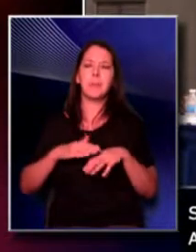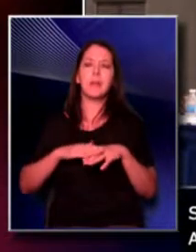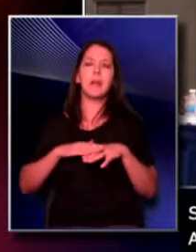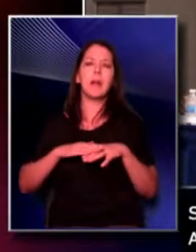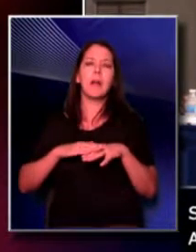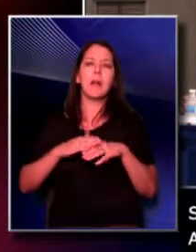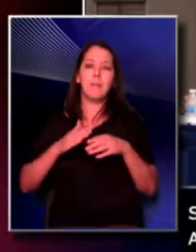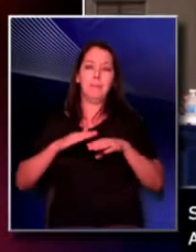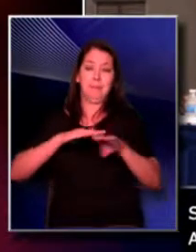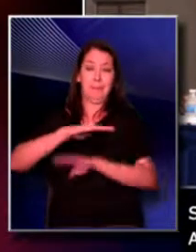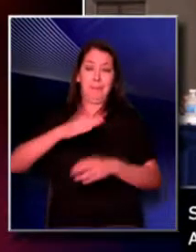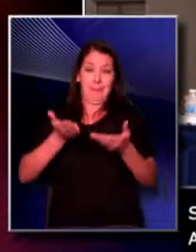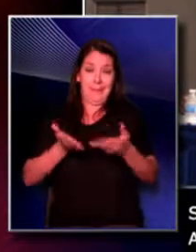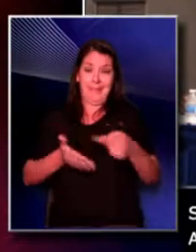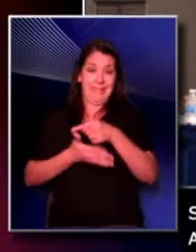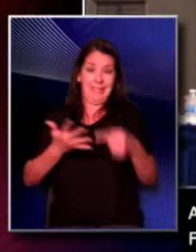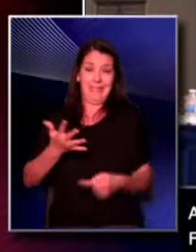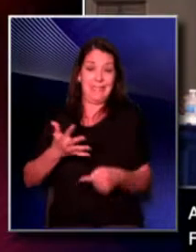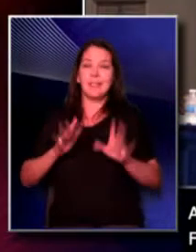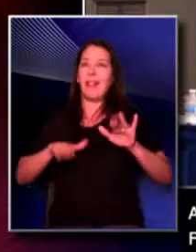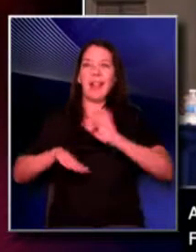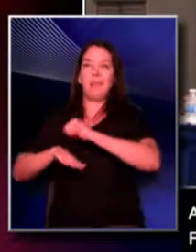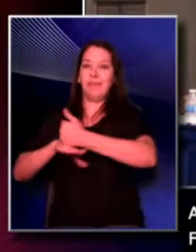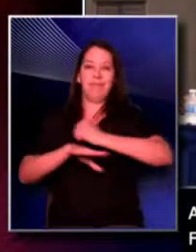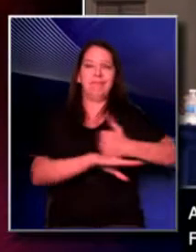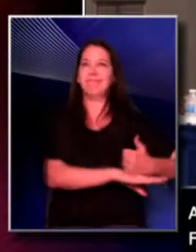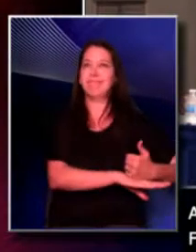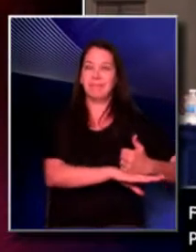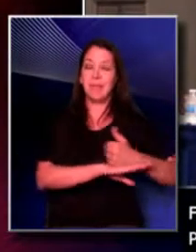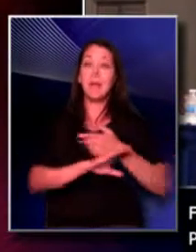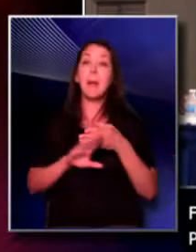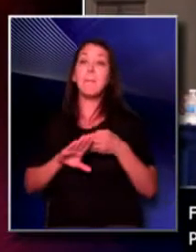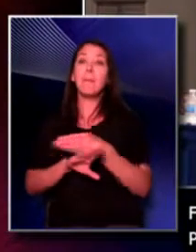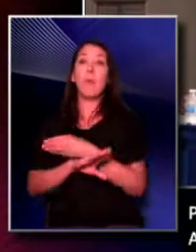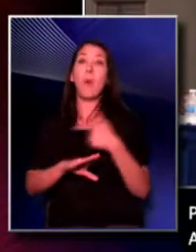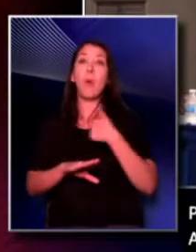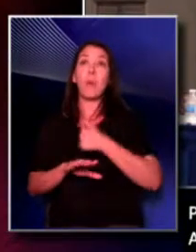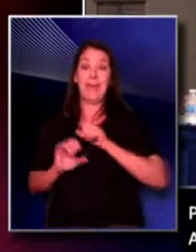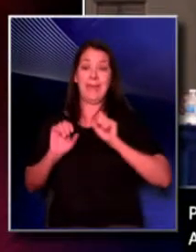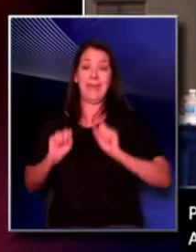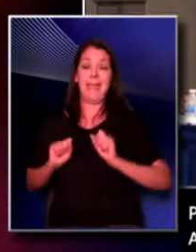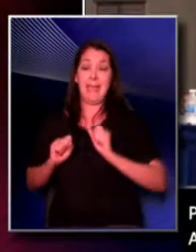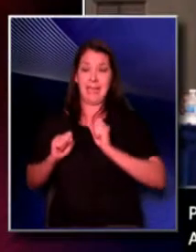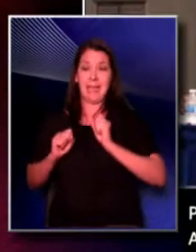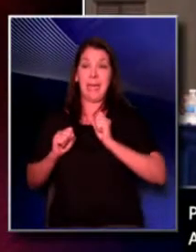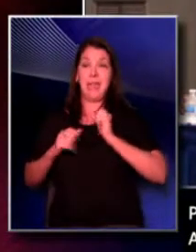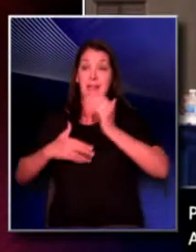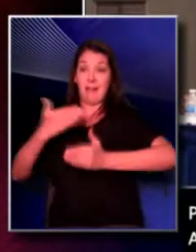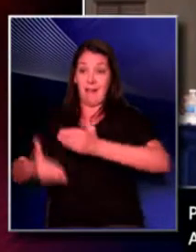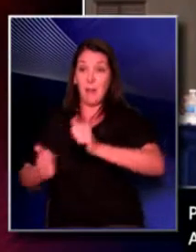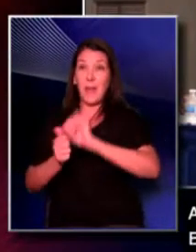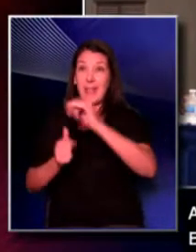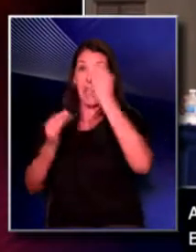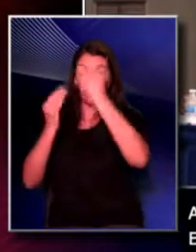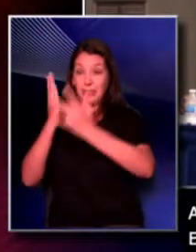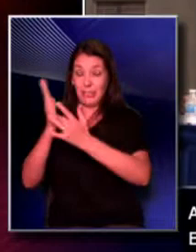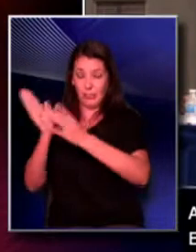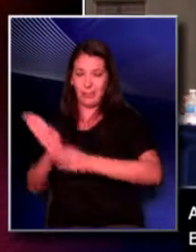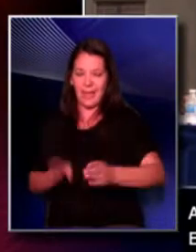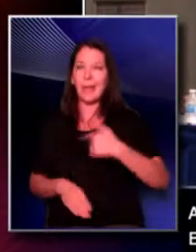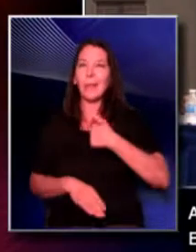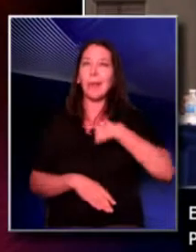in place yet. And before we can really do effective strategic planning, we have to get